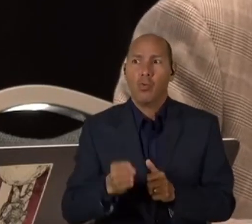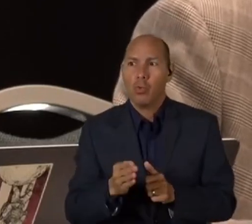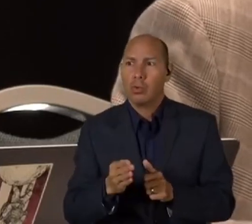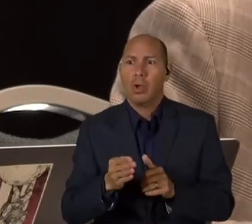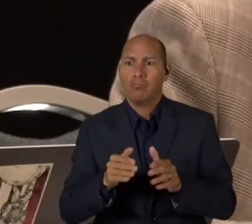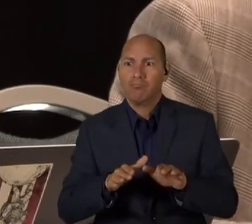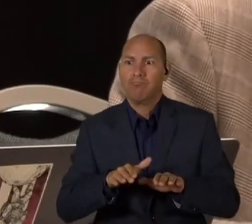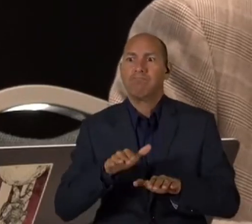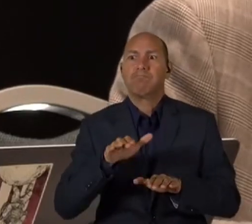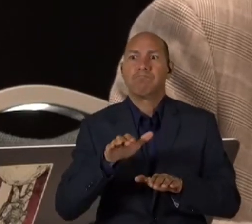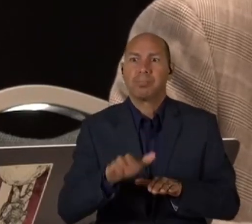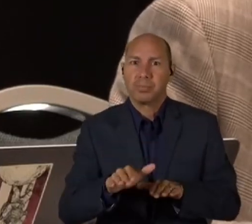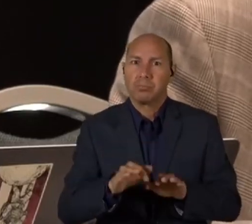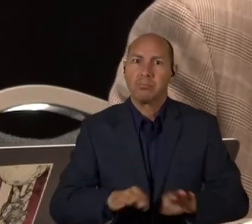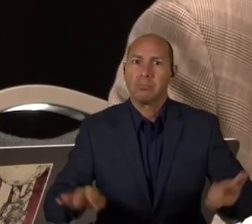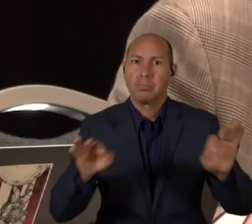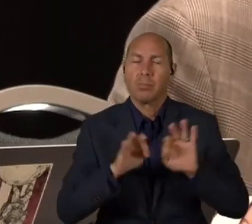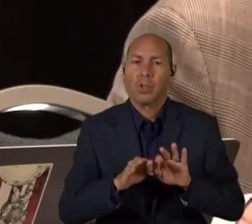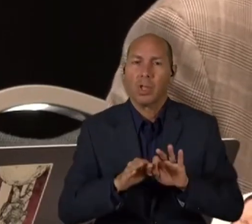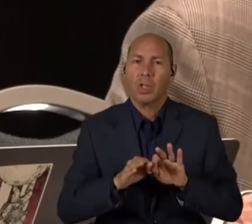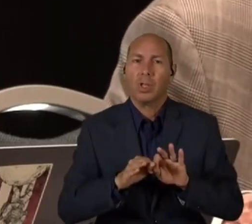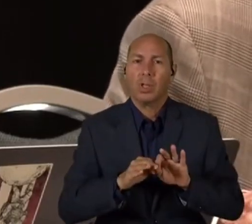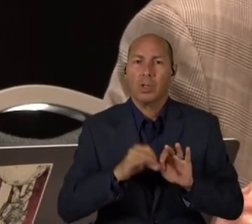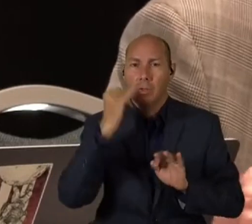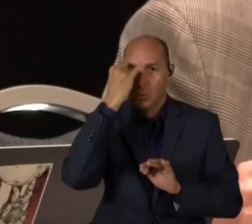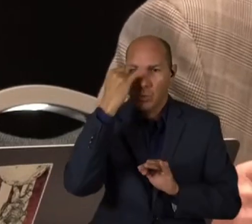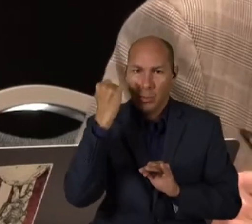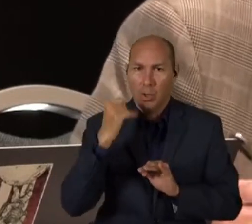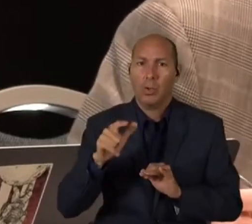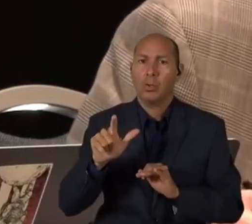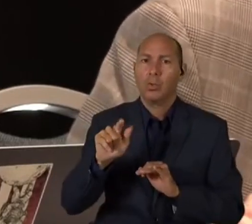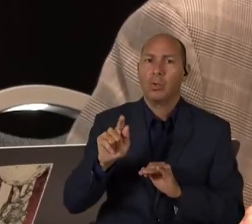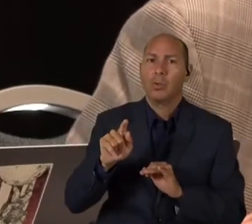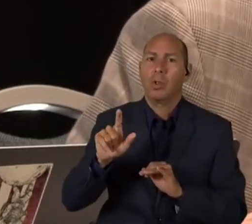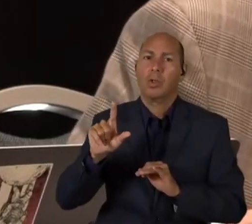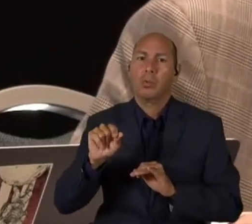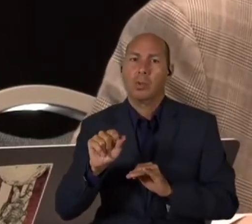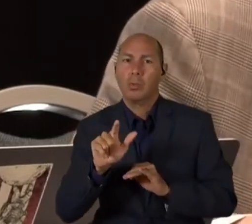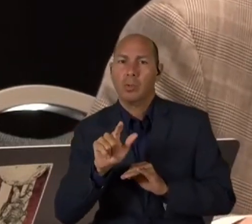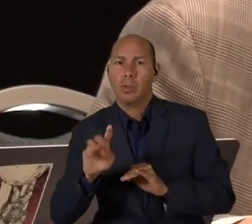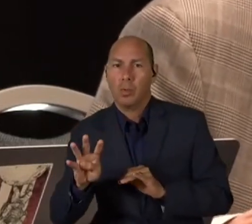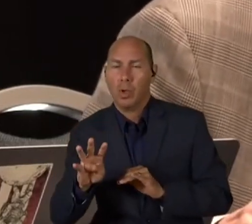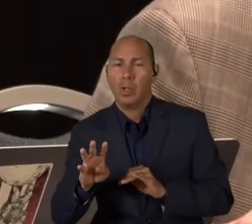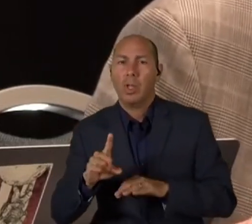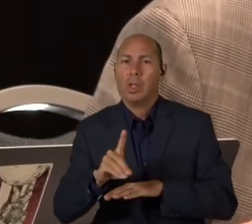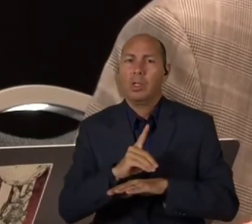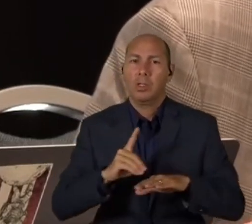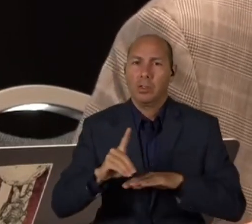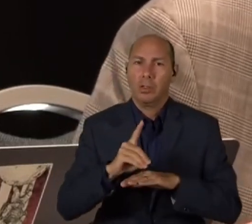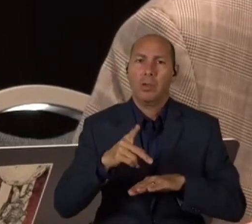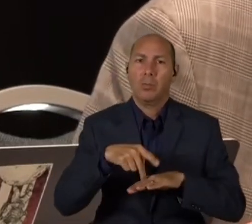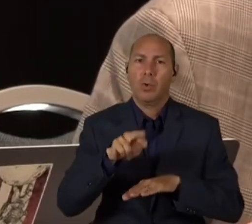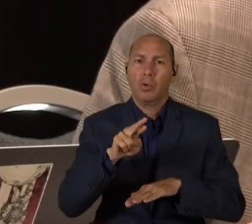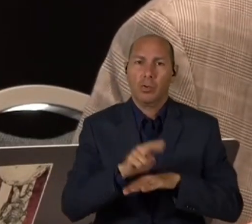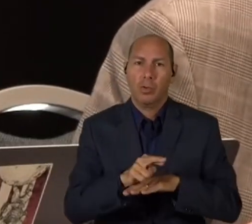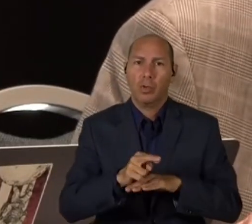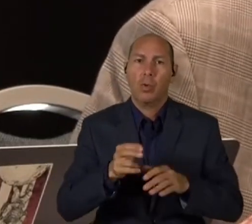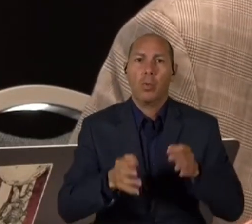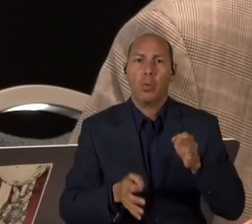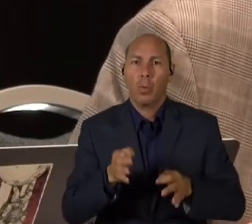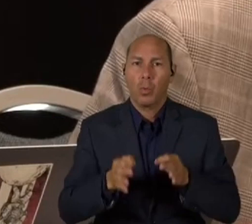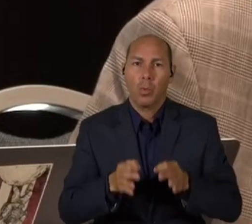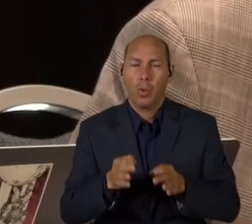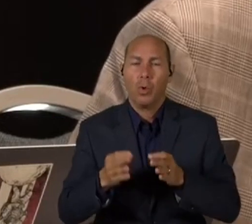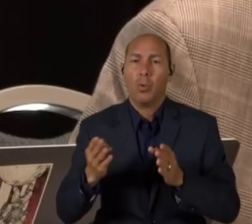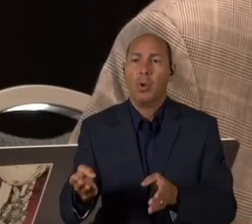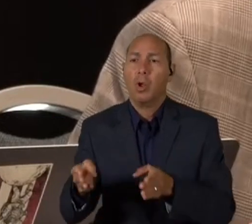July 25th, 2024, the Oversight Board asked the U.S. District Court of the District of Puerto Rico to close the proceedings